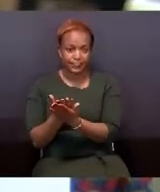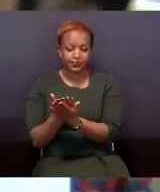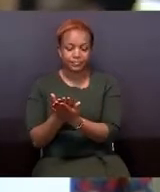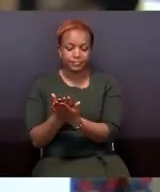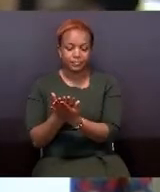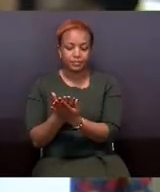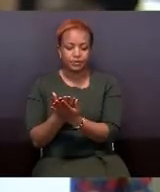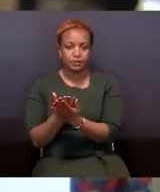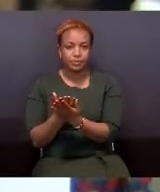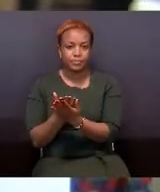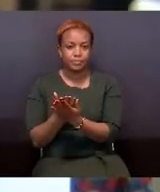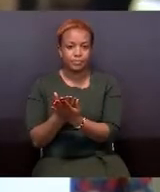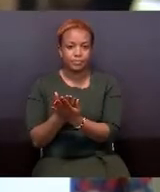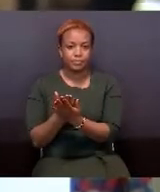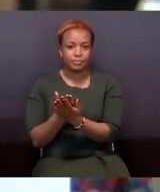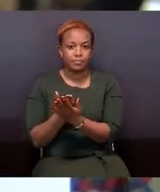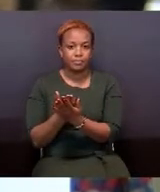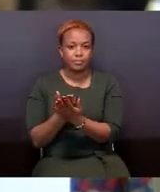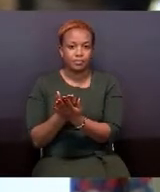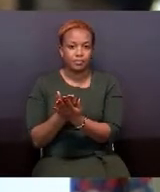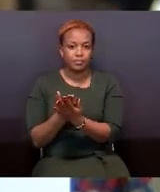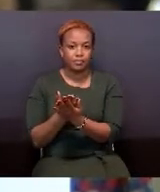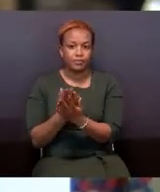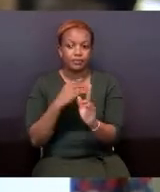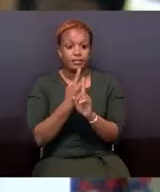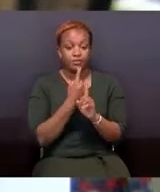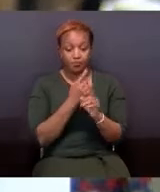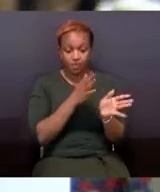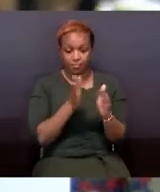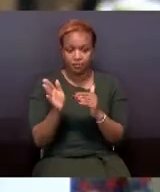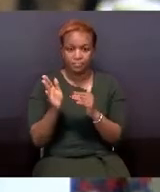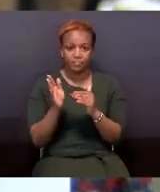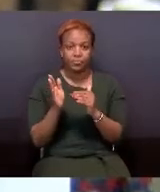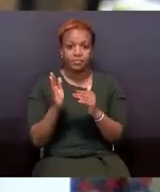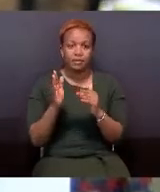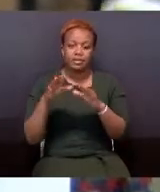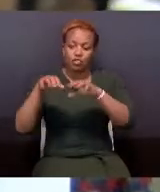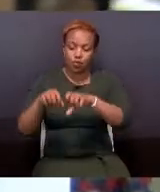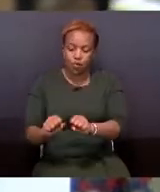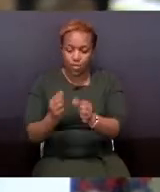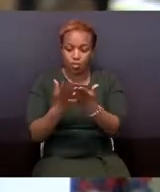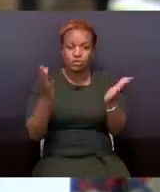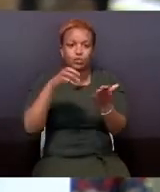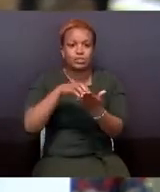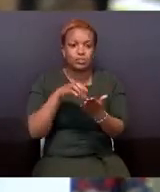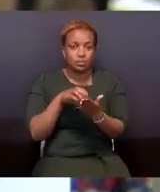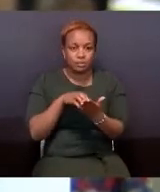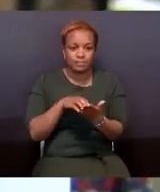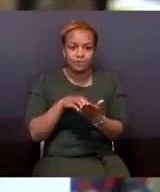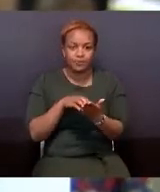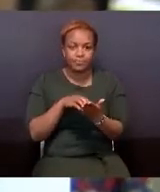the superiority of numerical advantage, take over the positions and influence